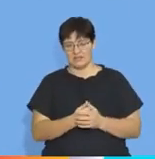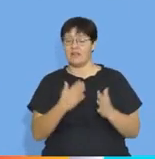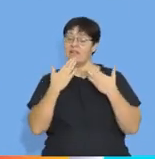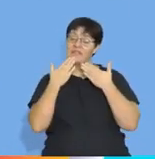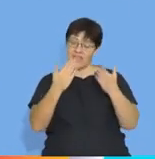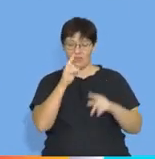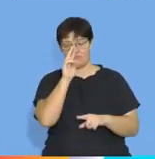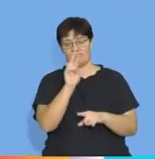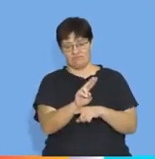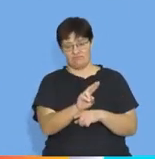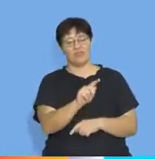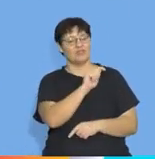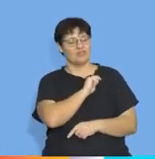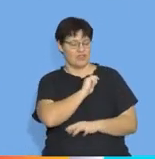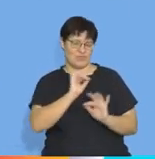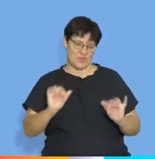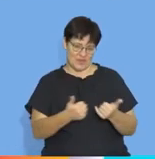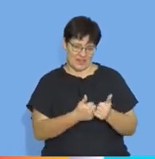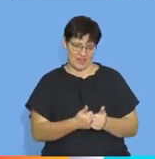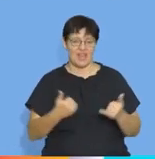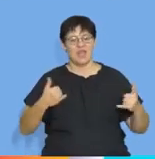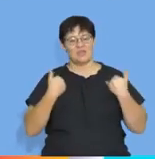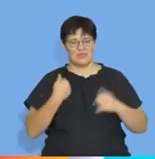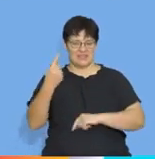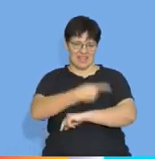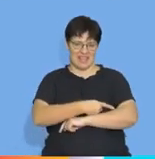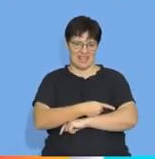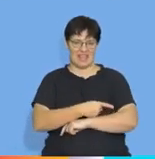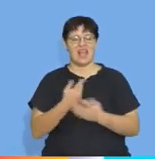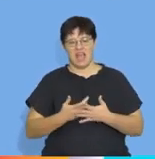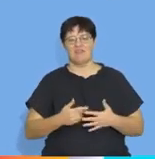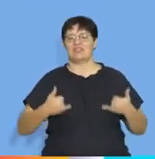wonderful audience. Thank you for staying tuned. I trust that you guys are well.